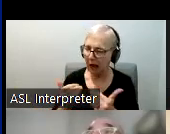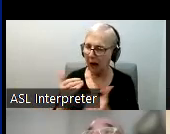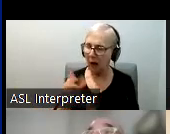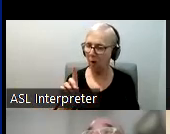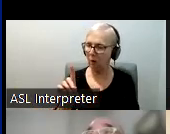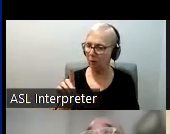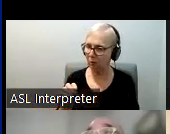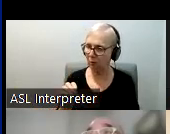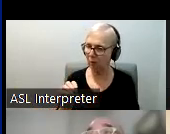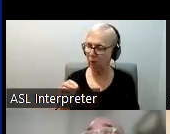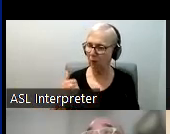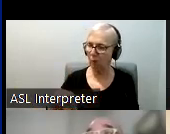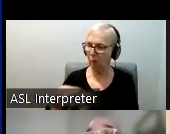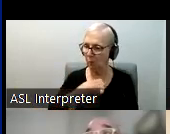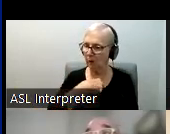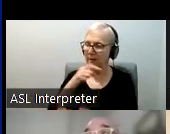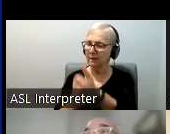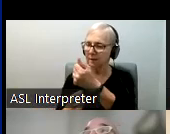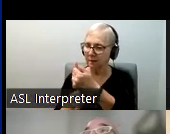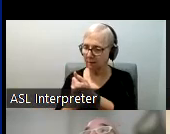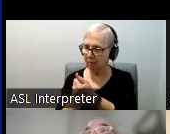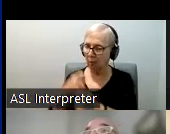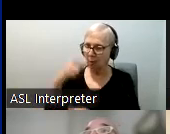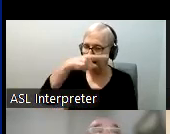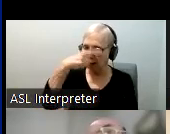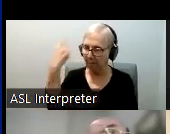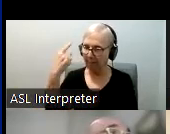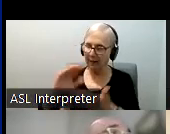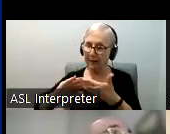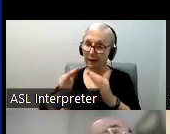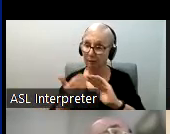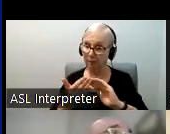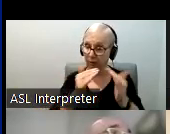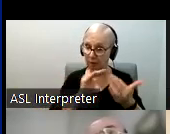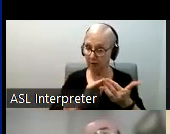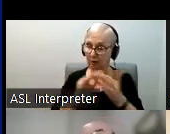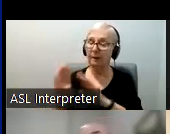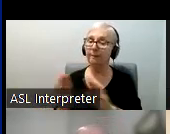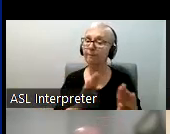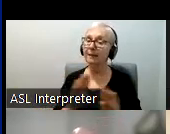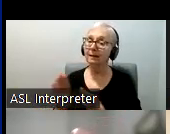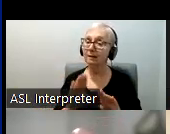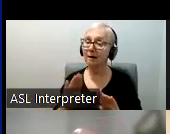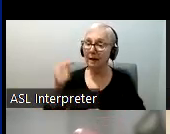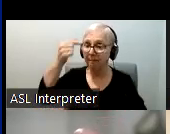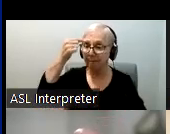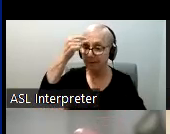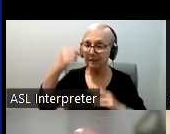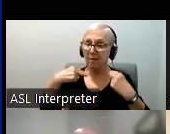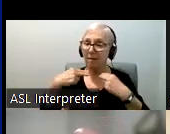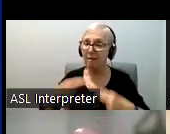do we support our Black communities' behavioral and mental